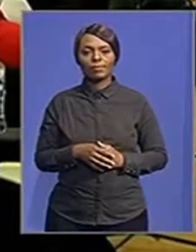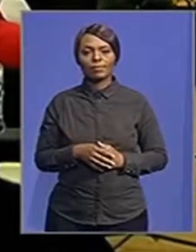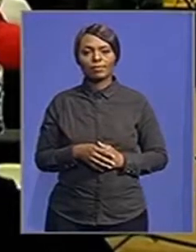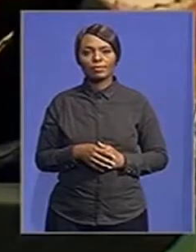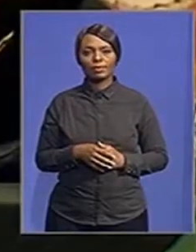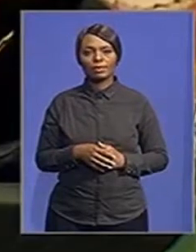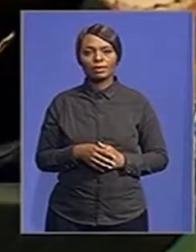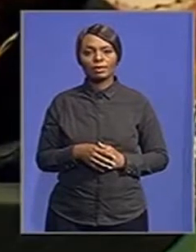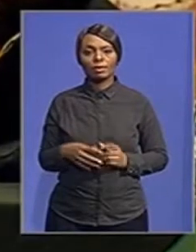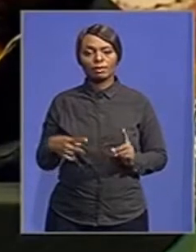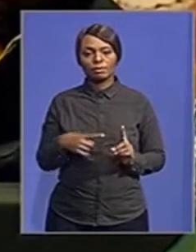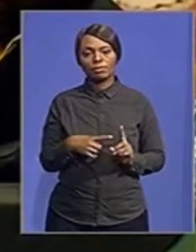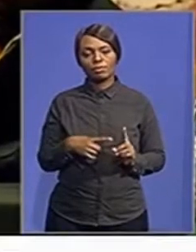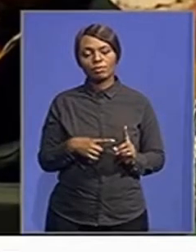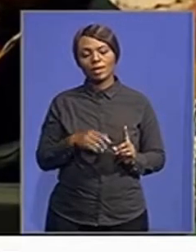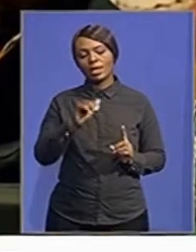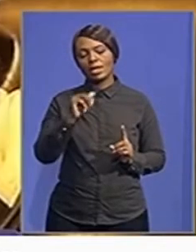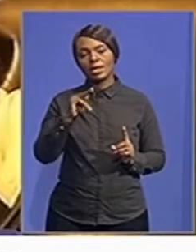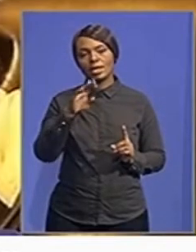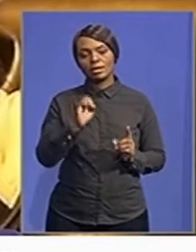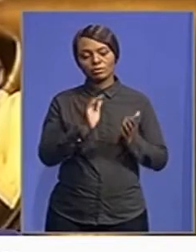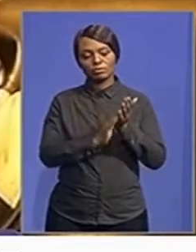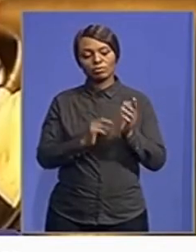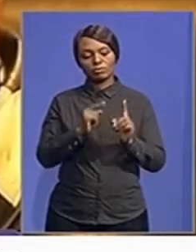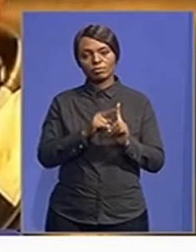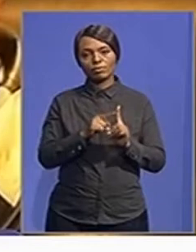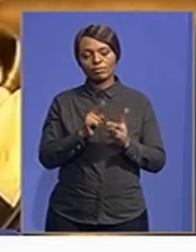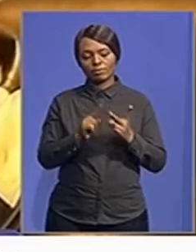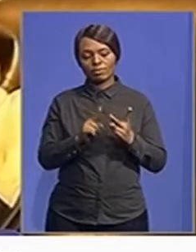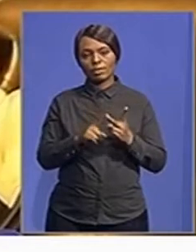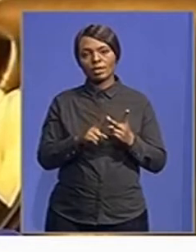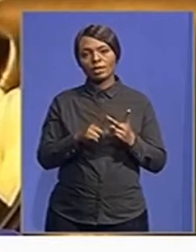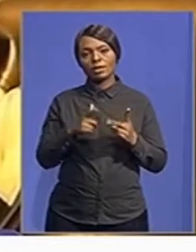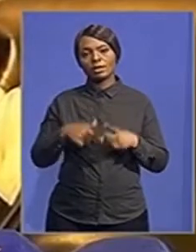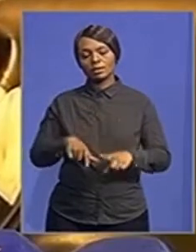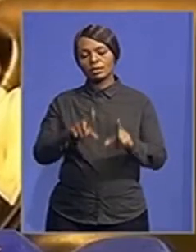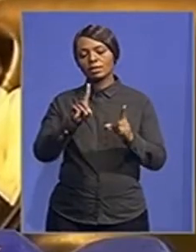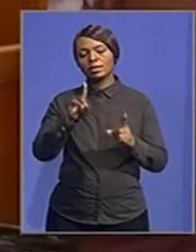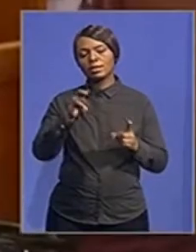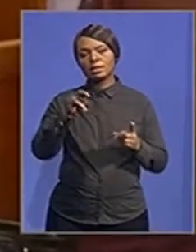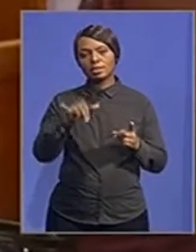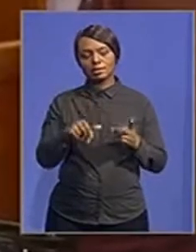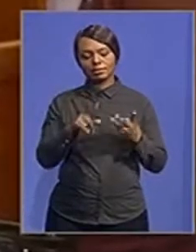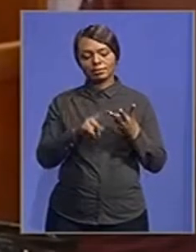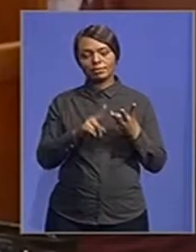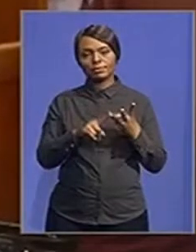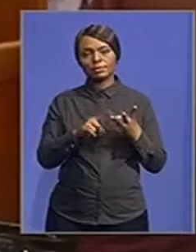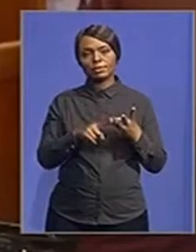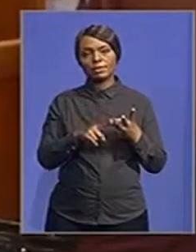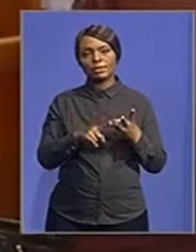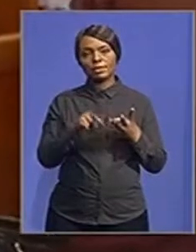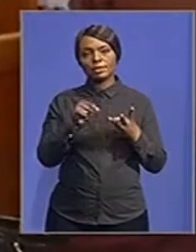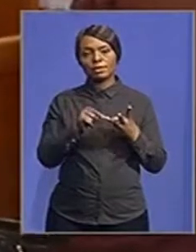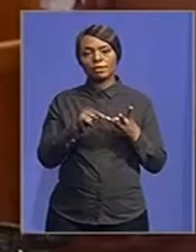Mmuedi moholo wa mokga Ace Magashule, motshwara matlotlo wa mokga Limpopo Denim Caesar, letona la bophelo la mehleng